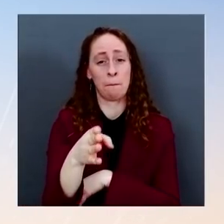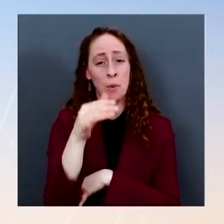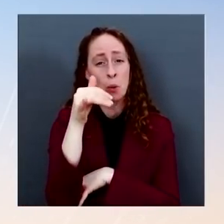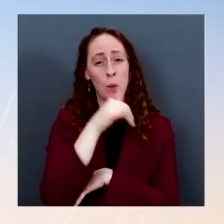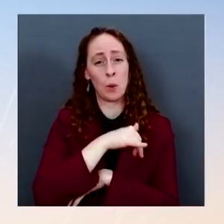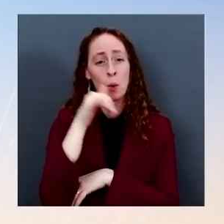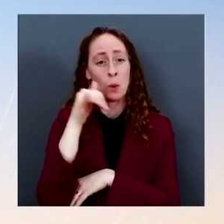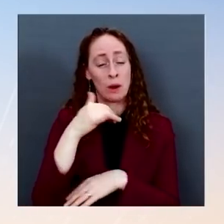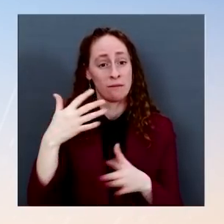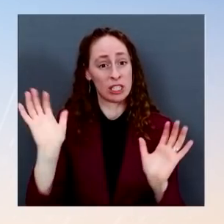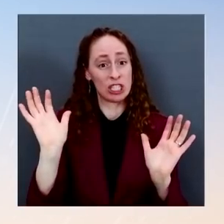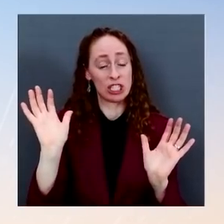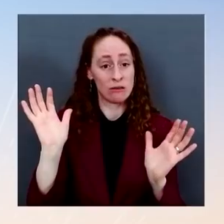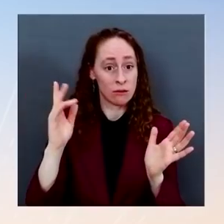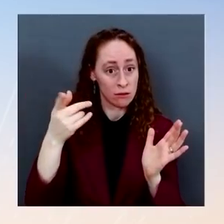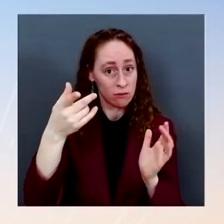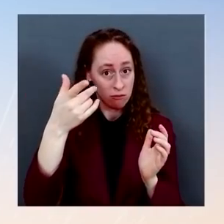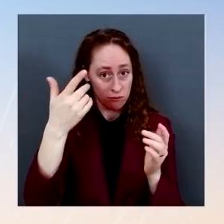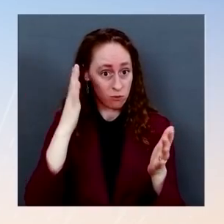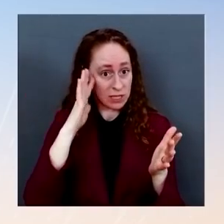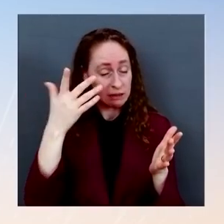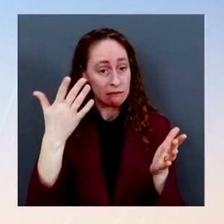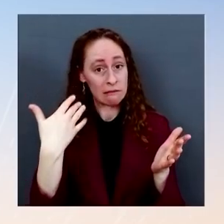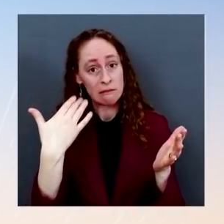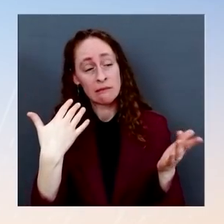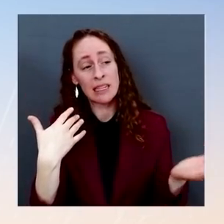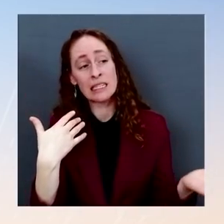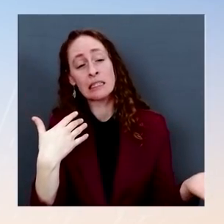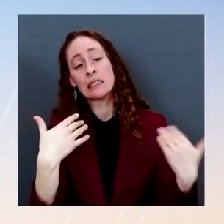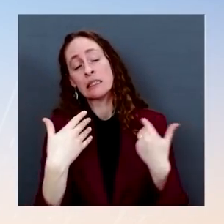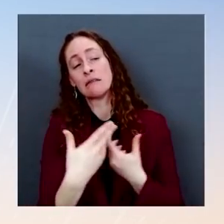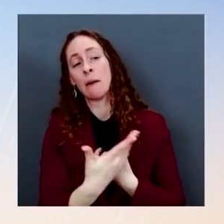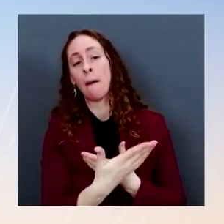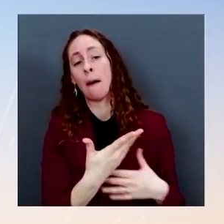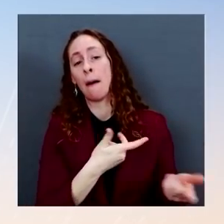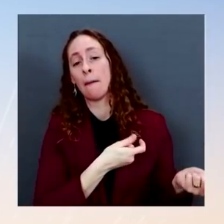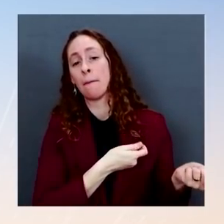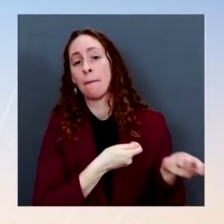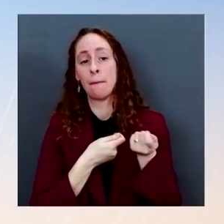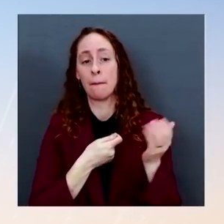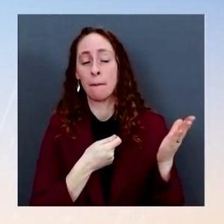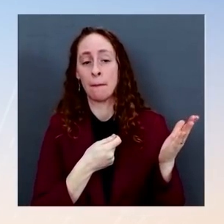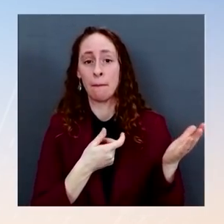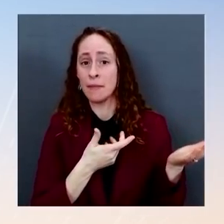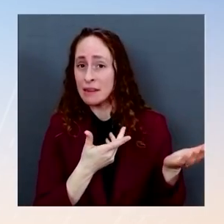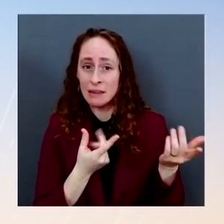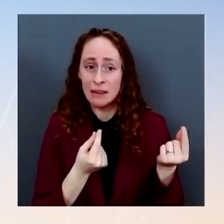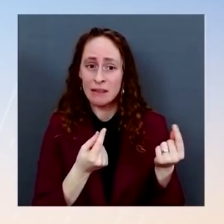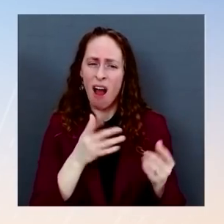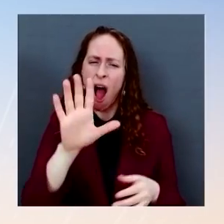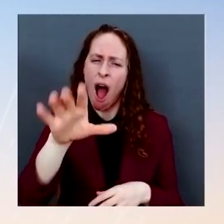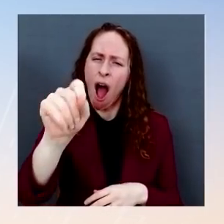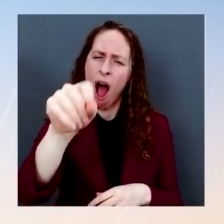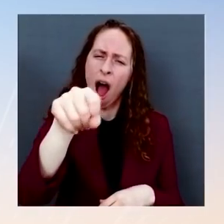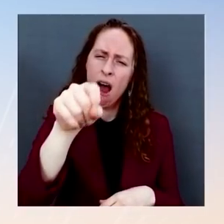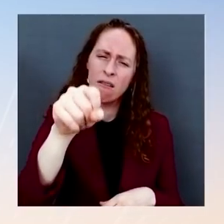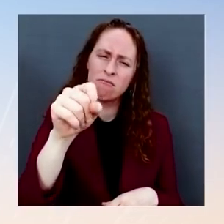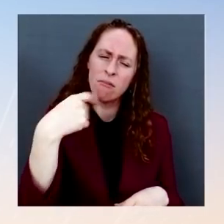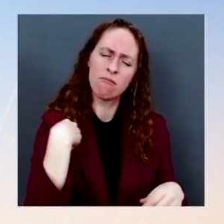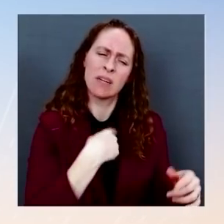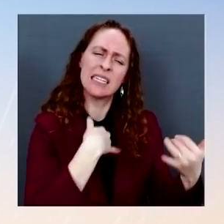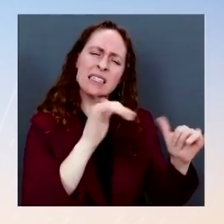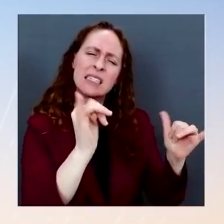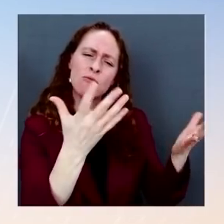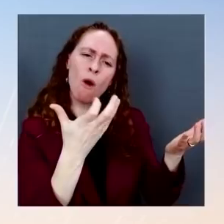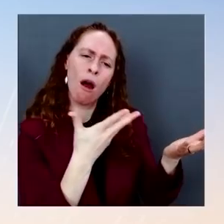was, but we will not relent in the fight to help Americans with their child care, health care, prescription drug costs, and elder care. The fight for Build Back Better is too important to give up. We